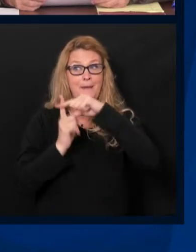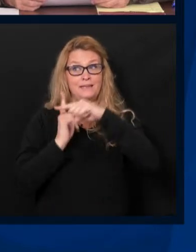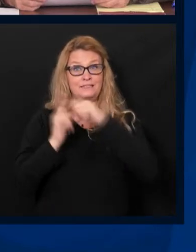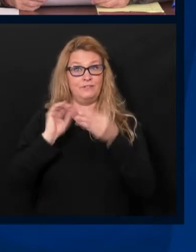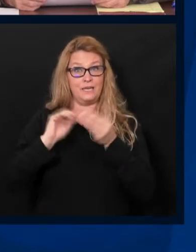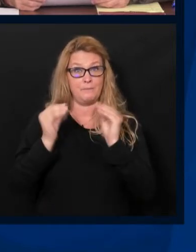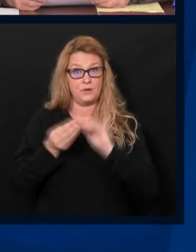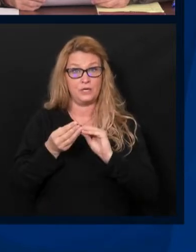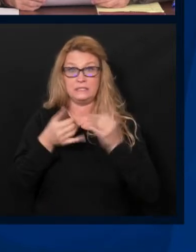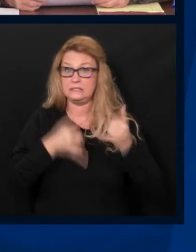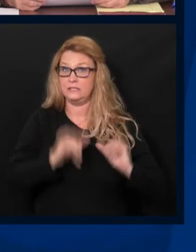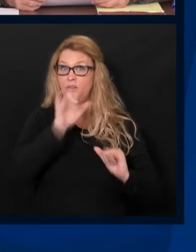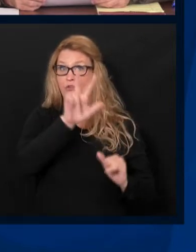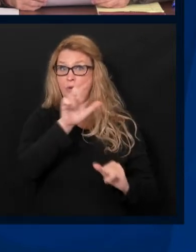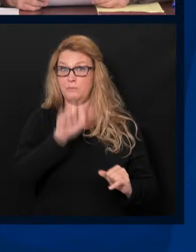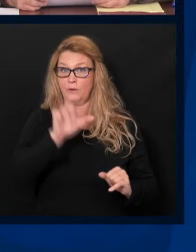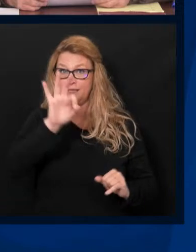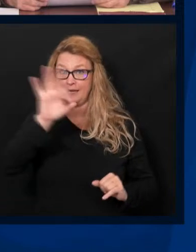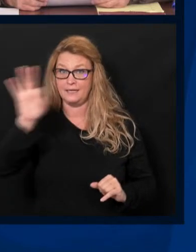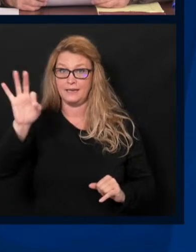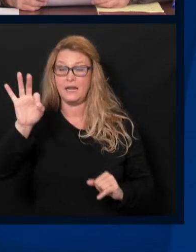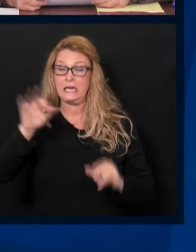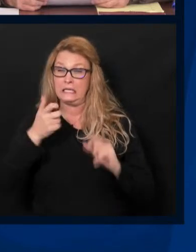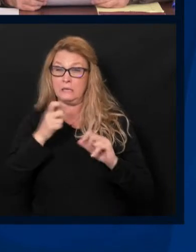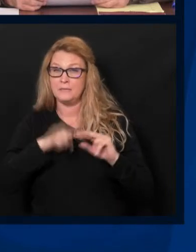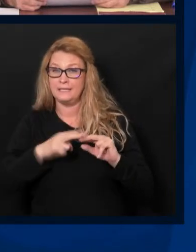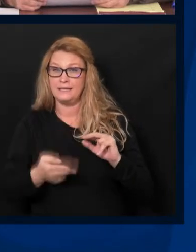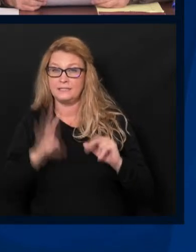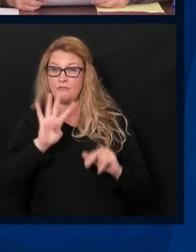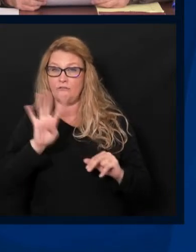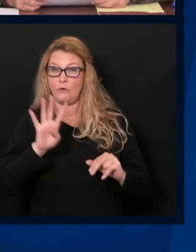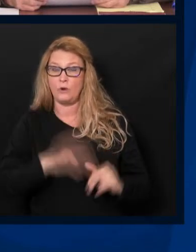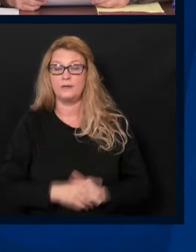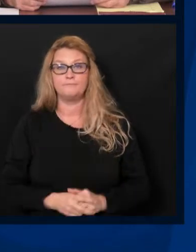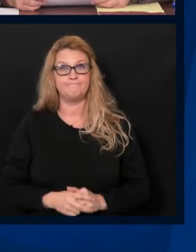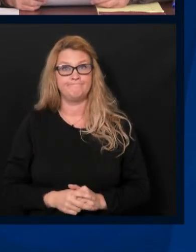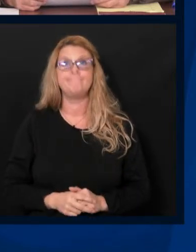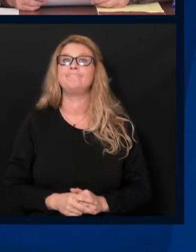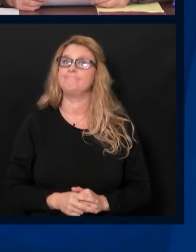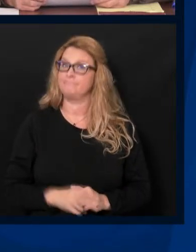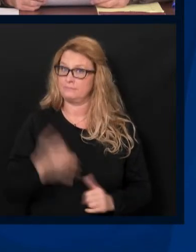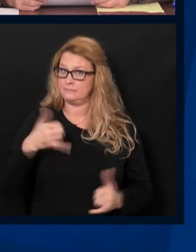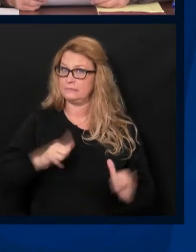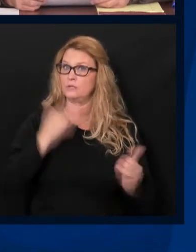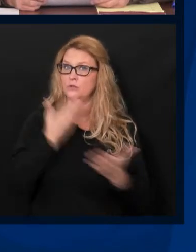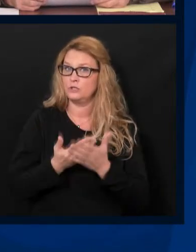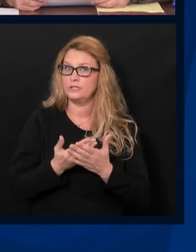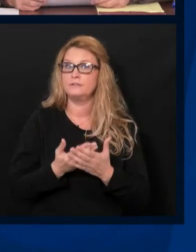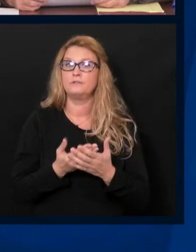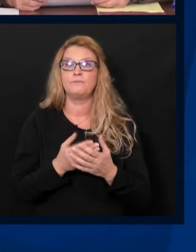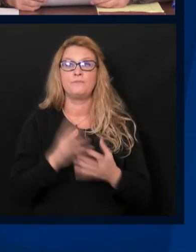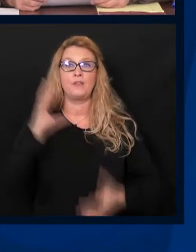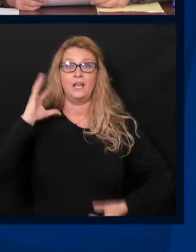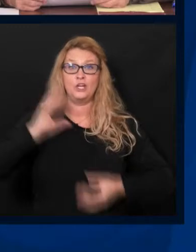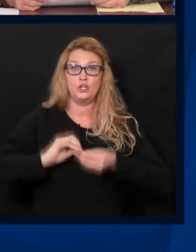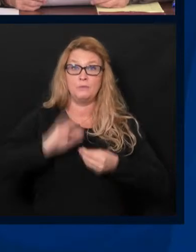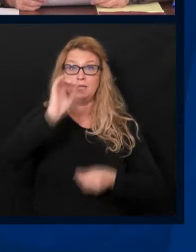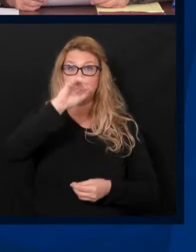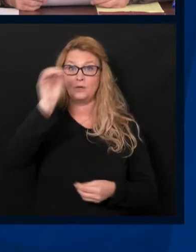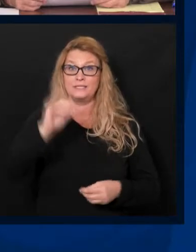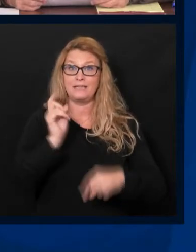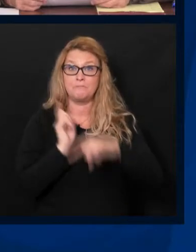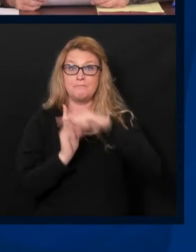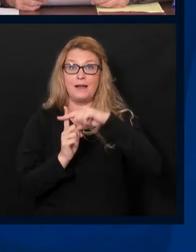still 3.99, a little less than 4, and that's still good. Our cumulative percent